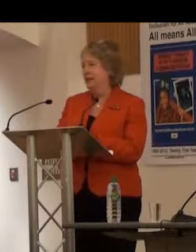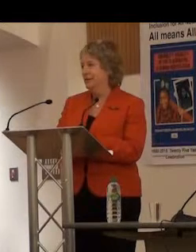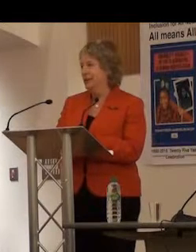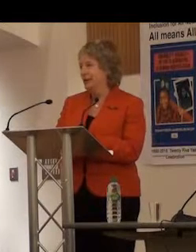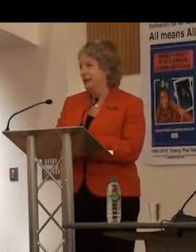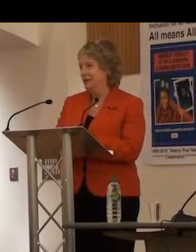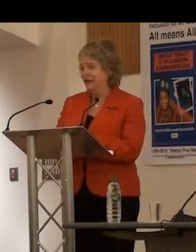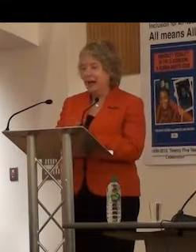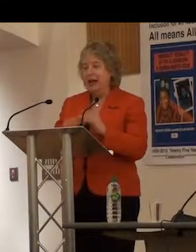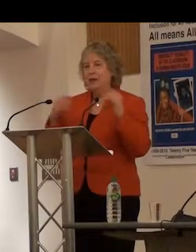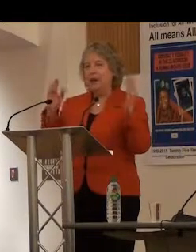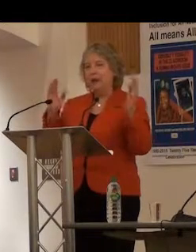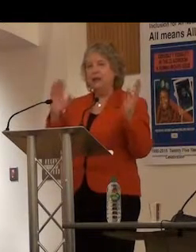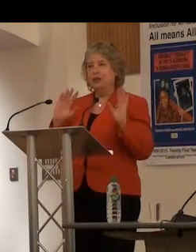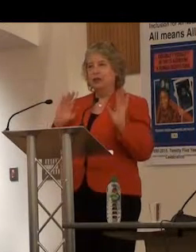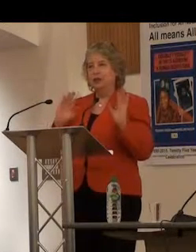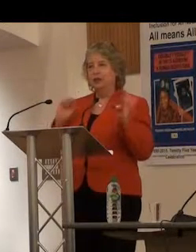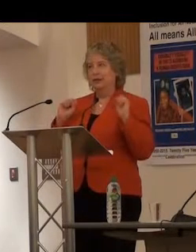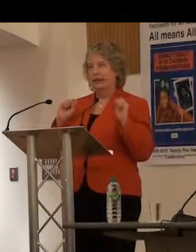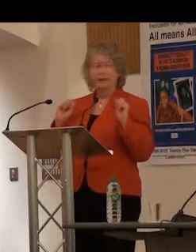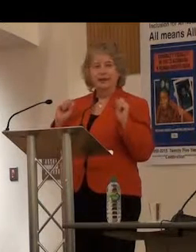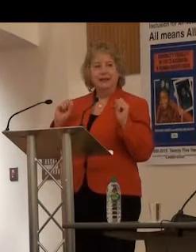really, this was just a